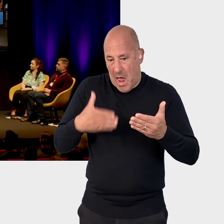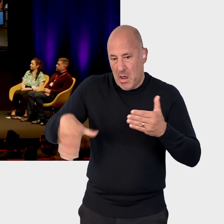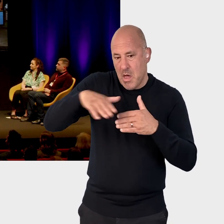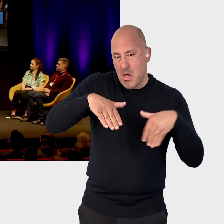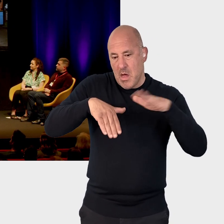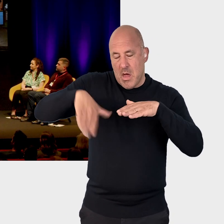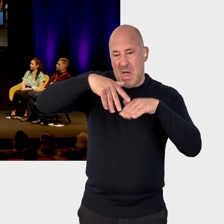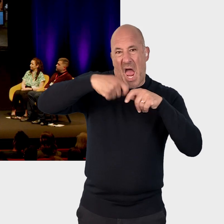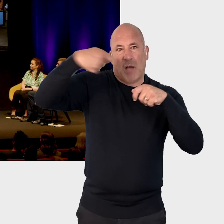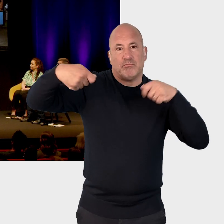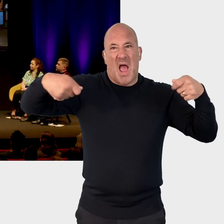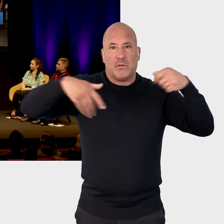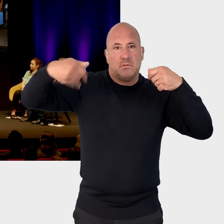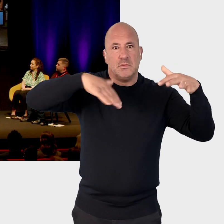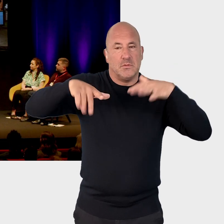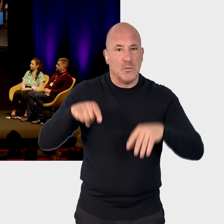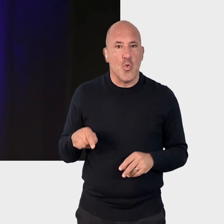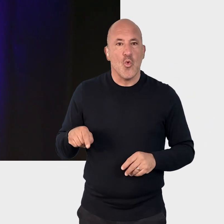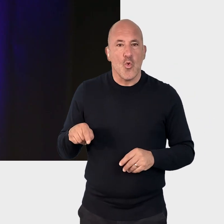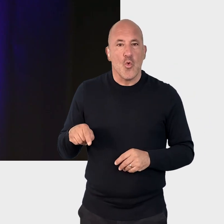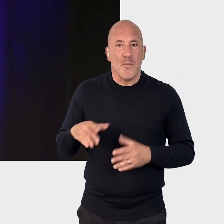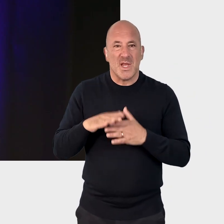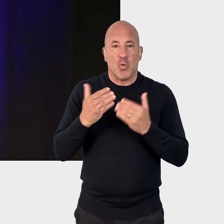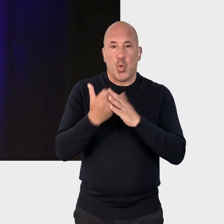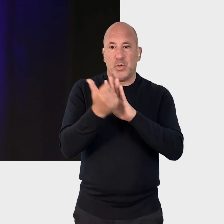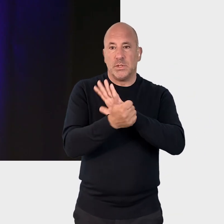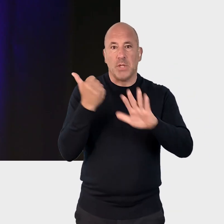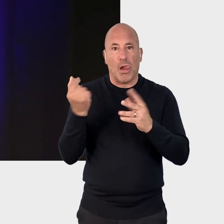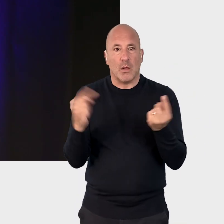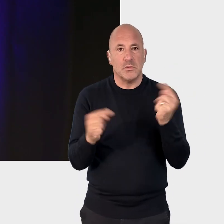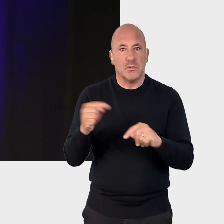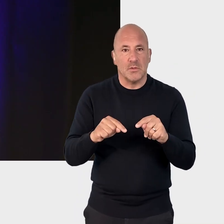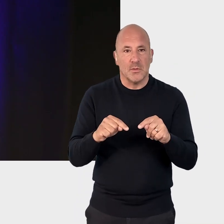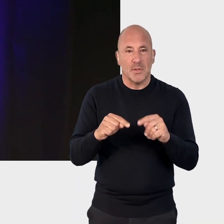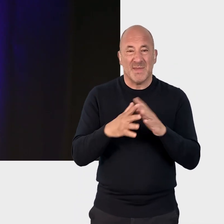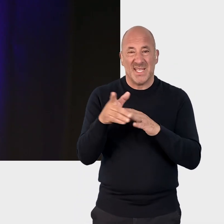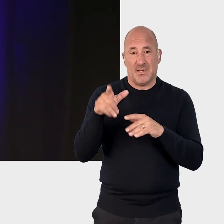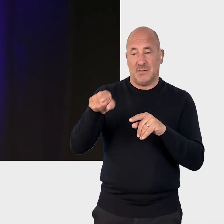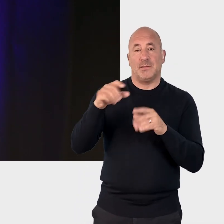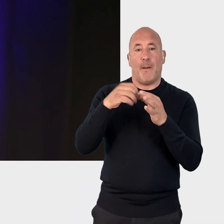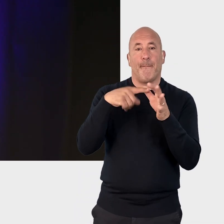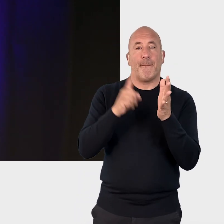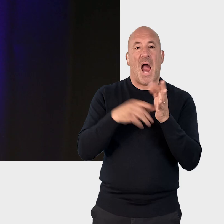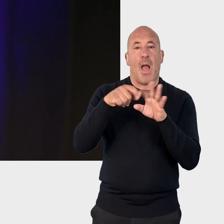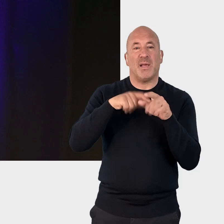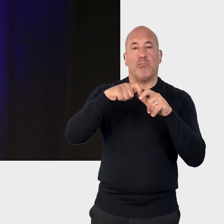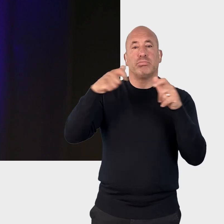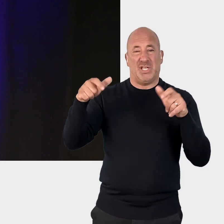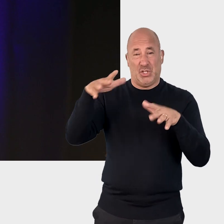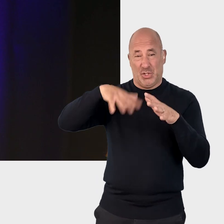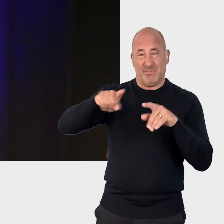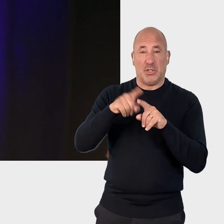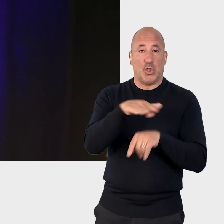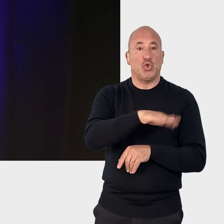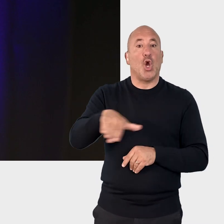to layer up the work that we were offering and expand it. It would also bring new skills to the area, and it would enable the